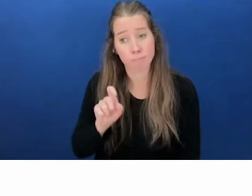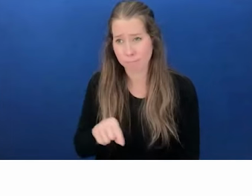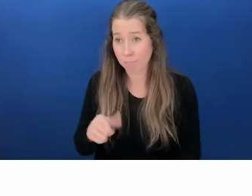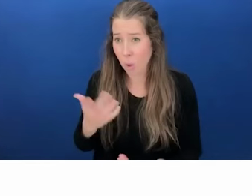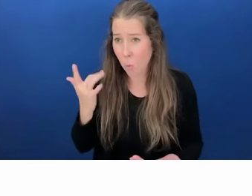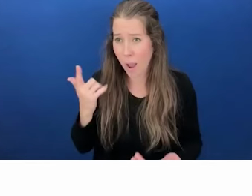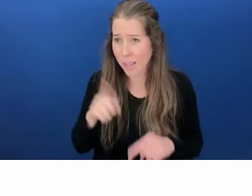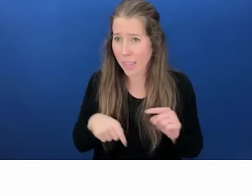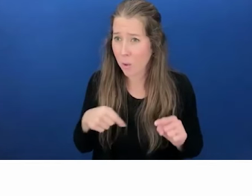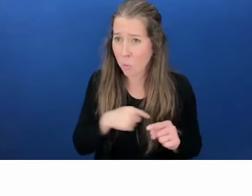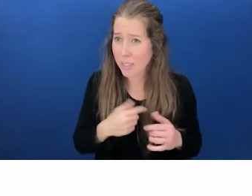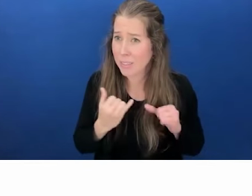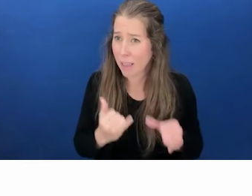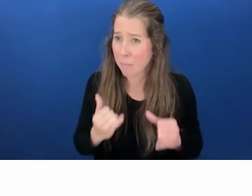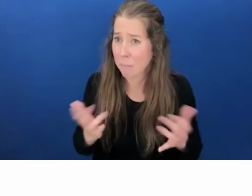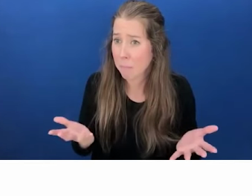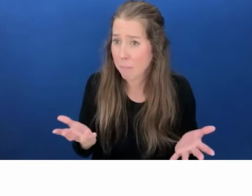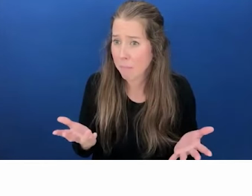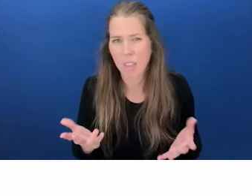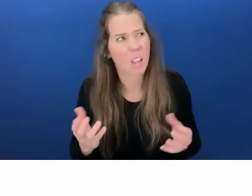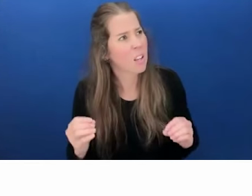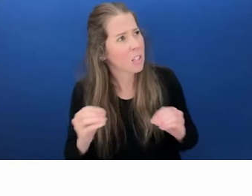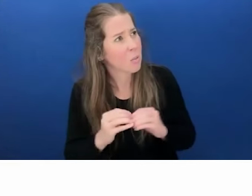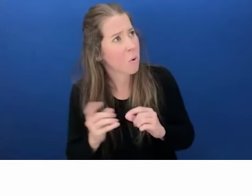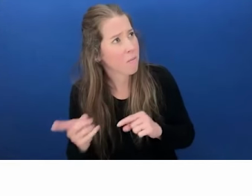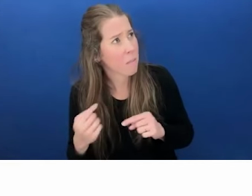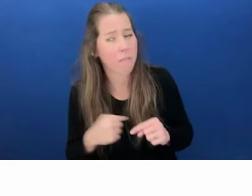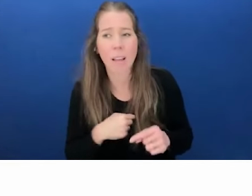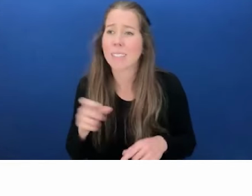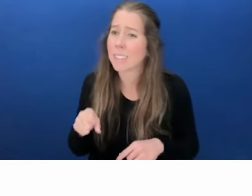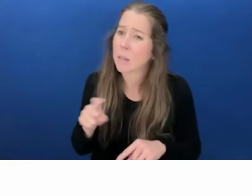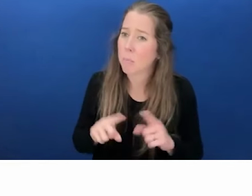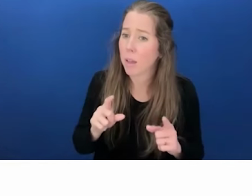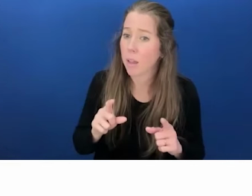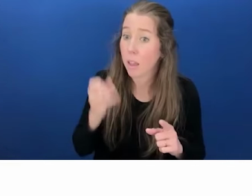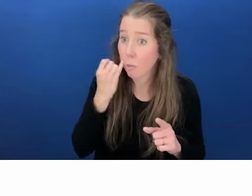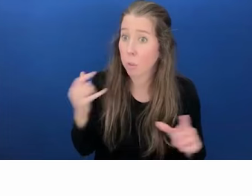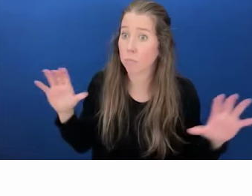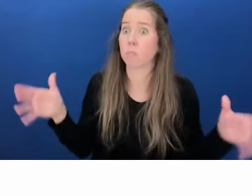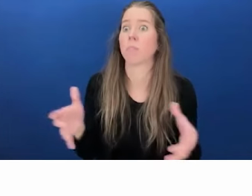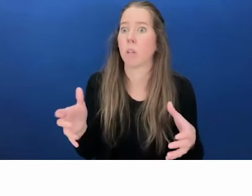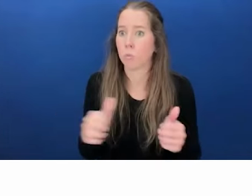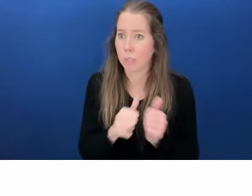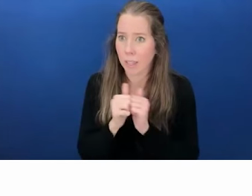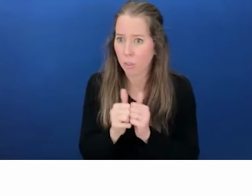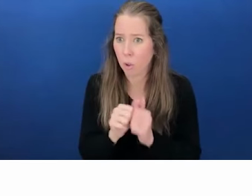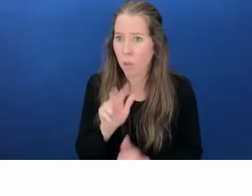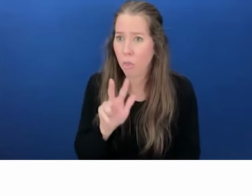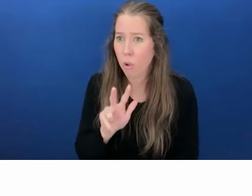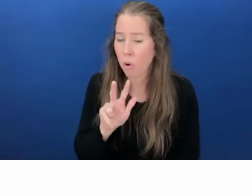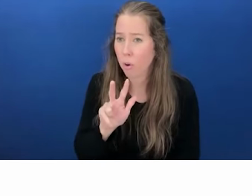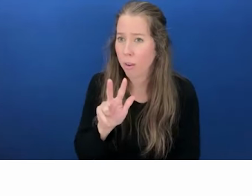we? Right. Right on. There's more of them than there are of us. Yes, but not if we put us together. There are 3,500